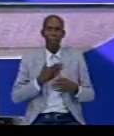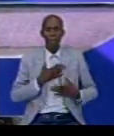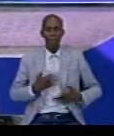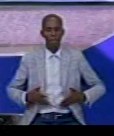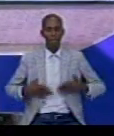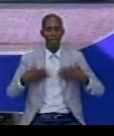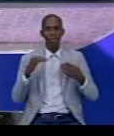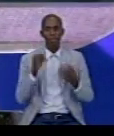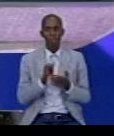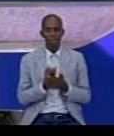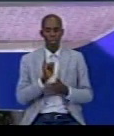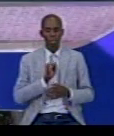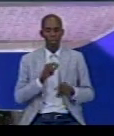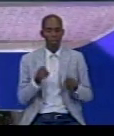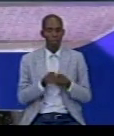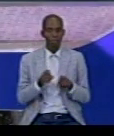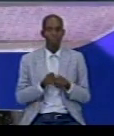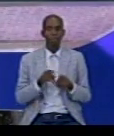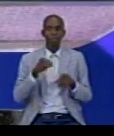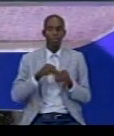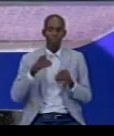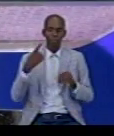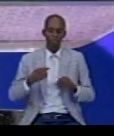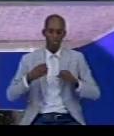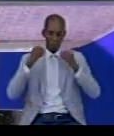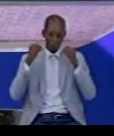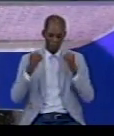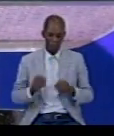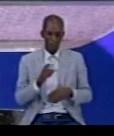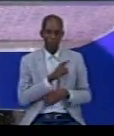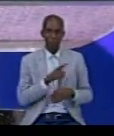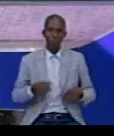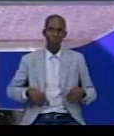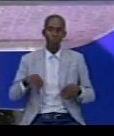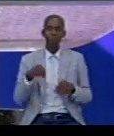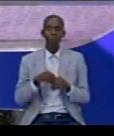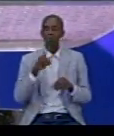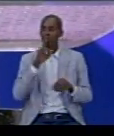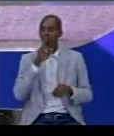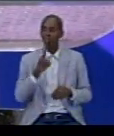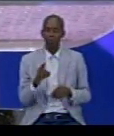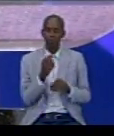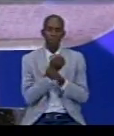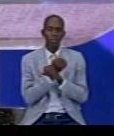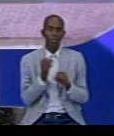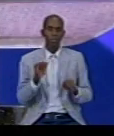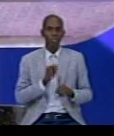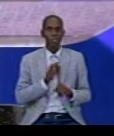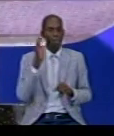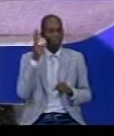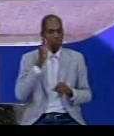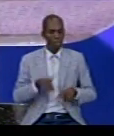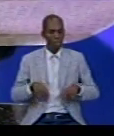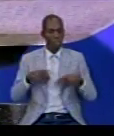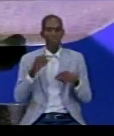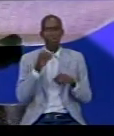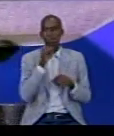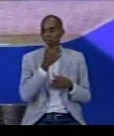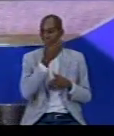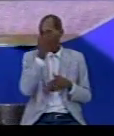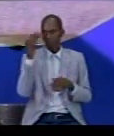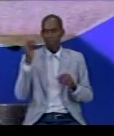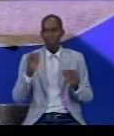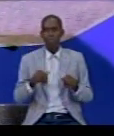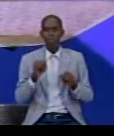the grace of God, in the strength of the Lord, and with the real salvation I have, I will live an unforgettable